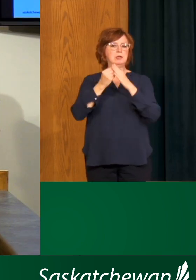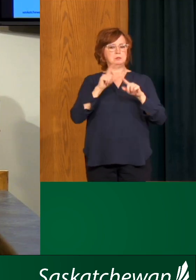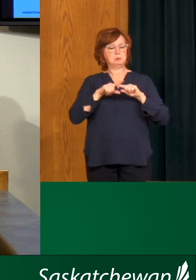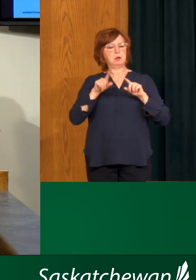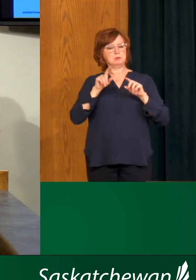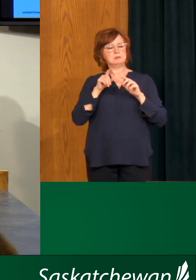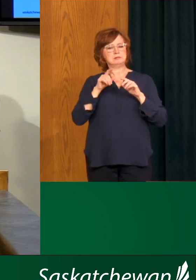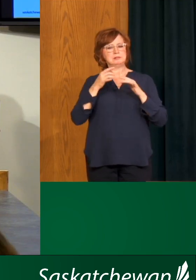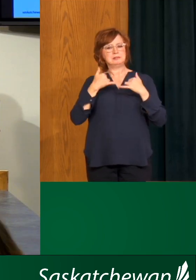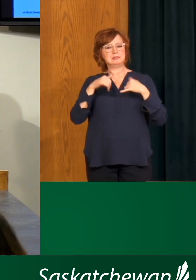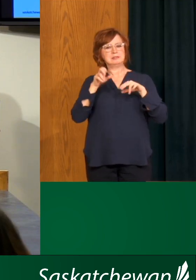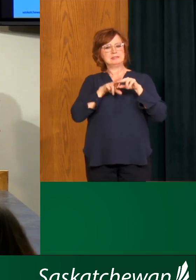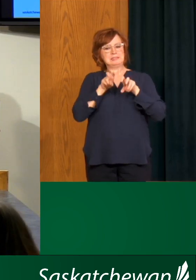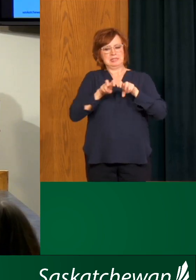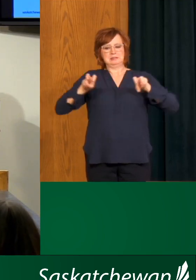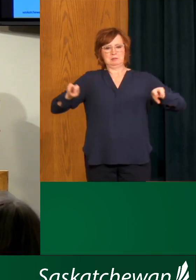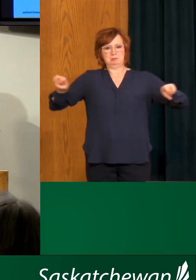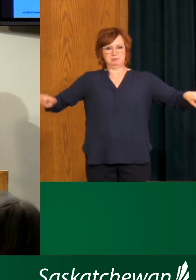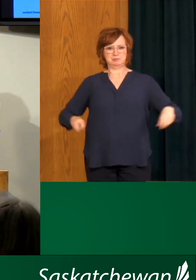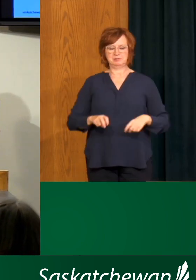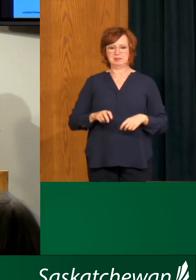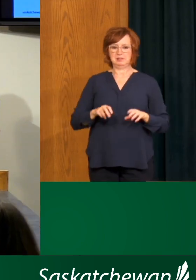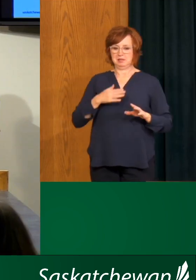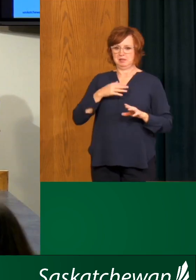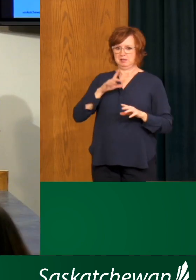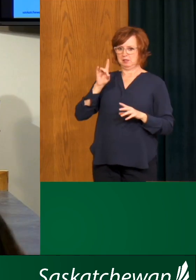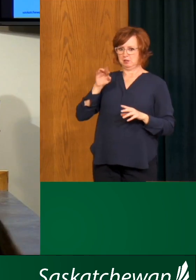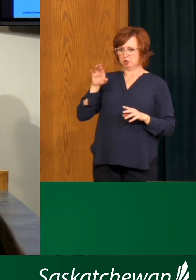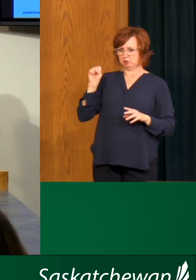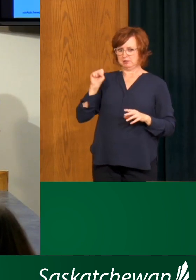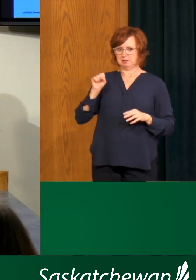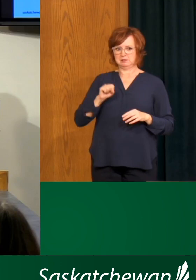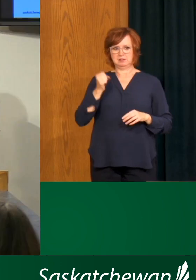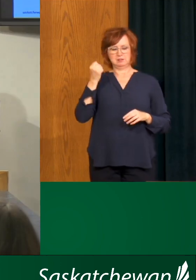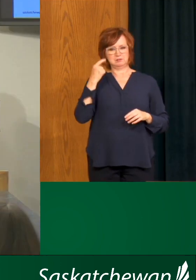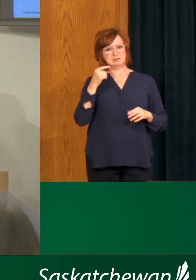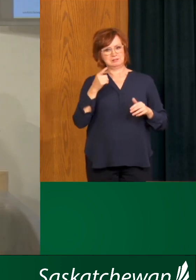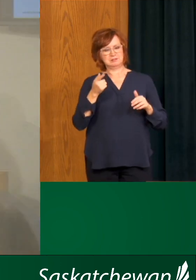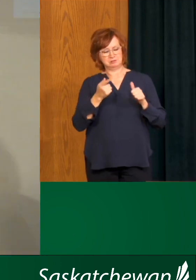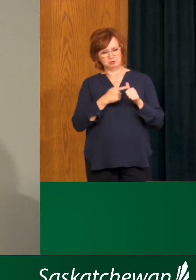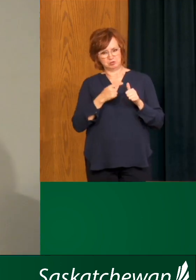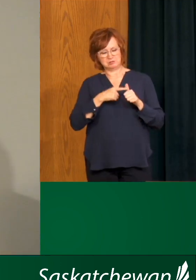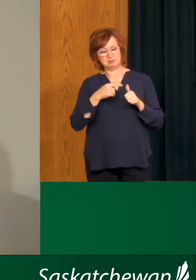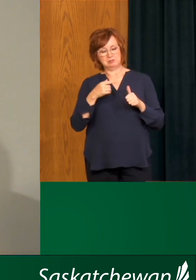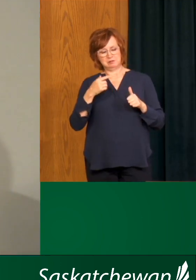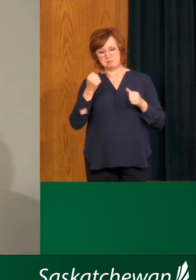virtual performances by musicians that have kept everyone's spirits up. So we need to thank